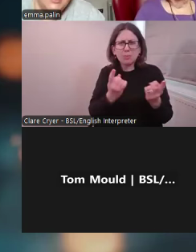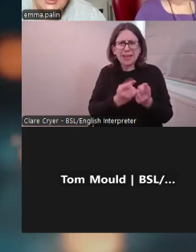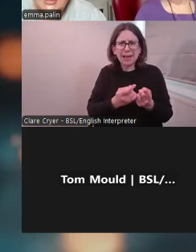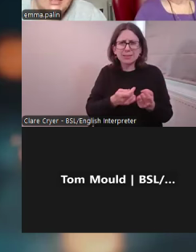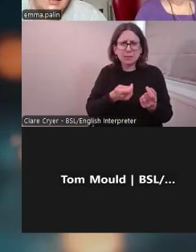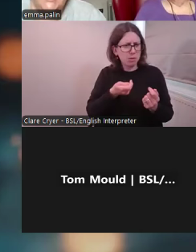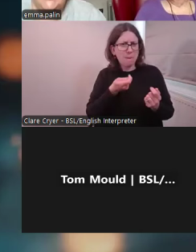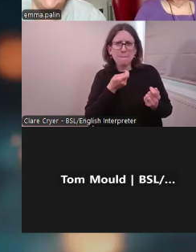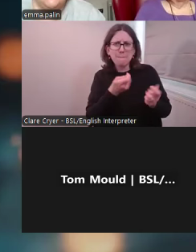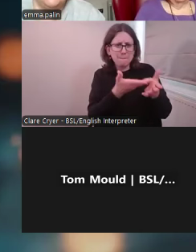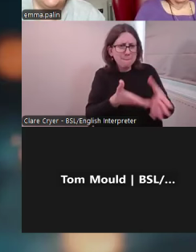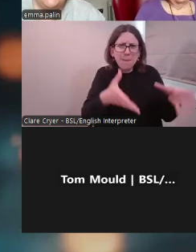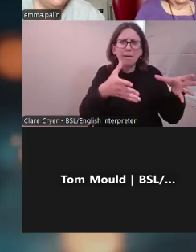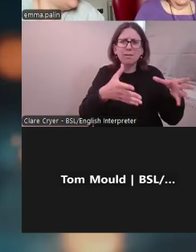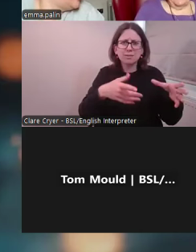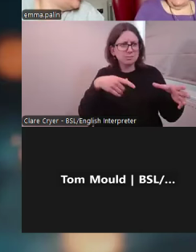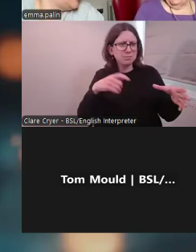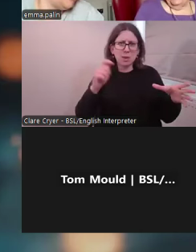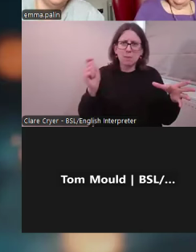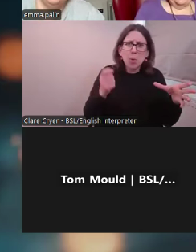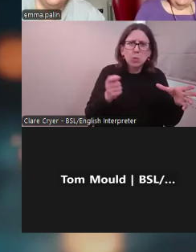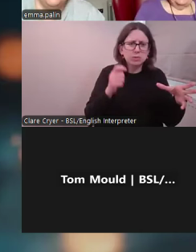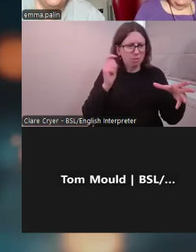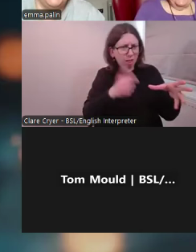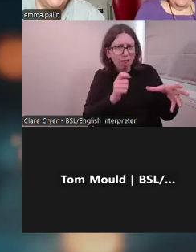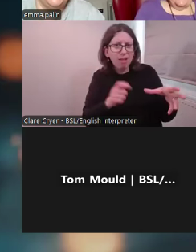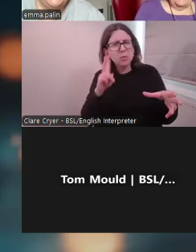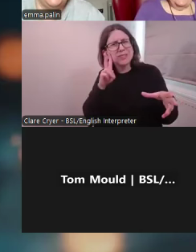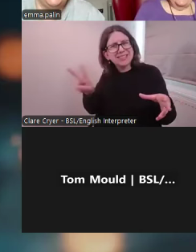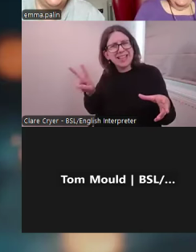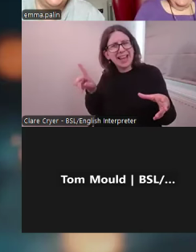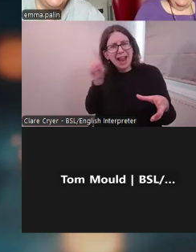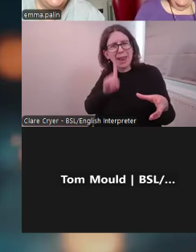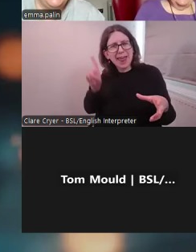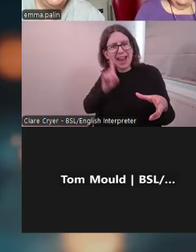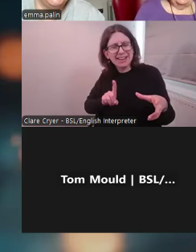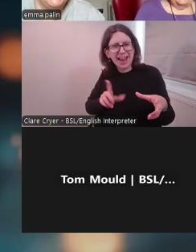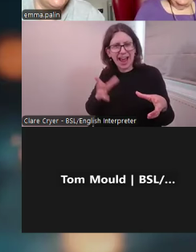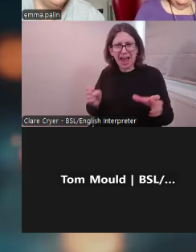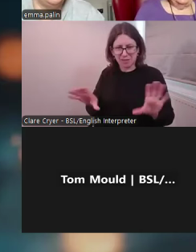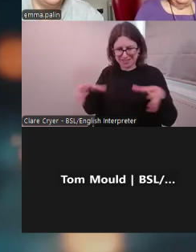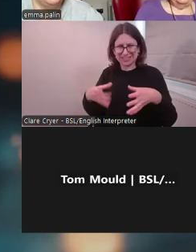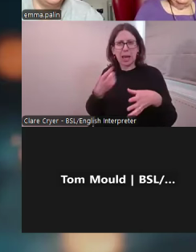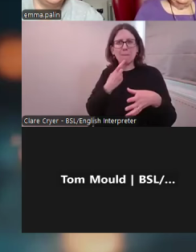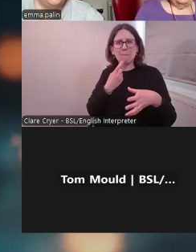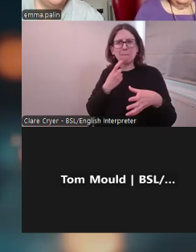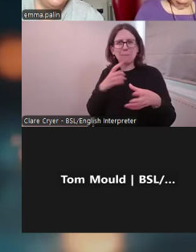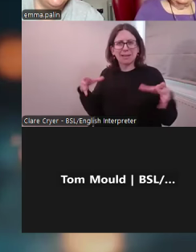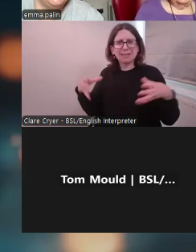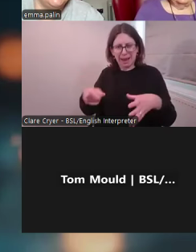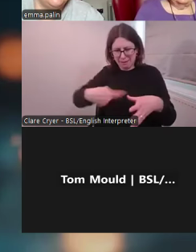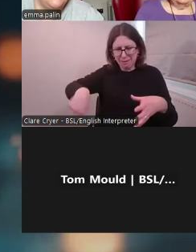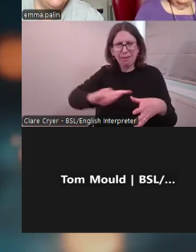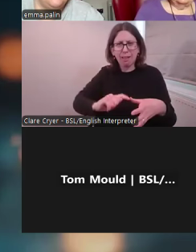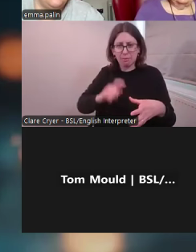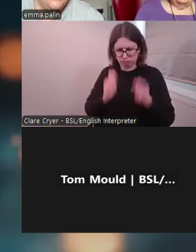and as you can see, the lady in the photograph with a tin made a very good drum. So it kind of broadened our